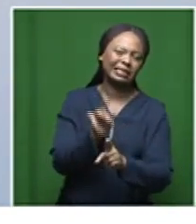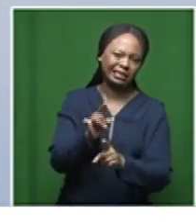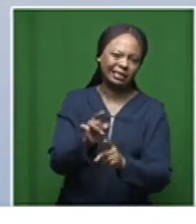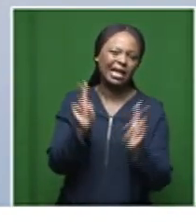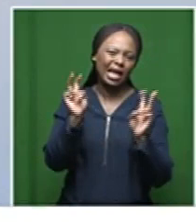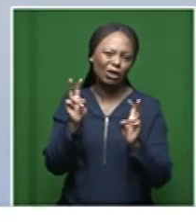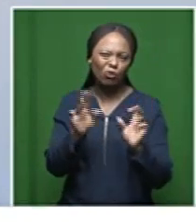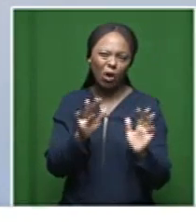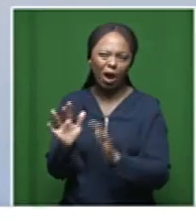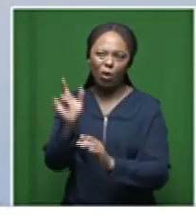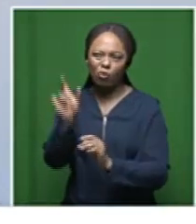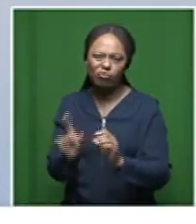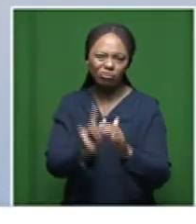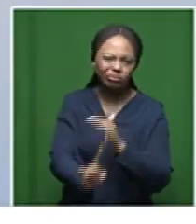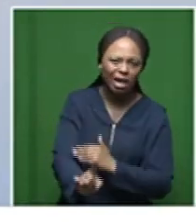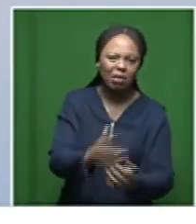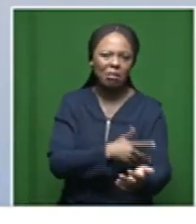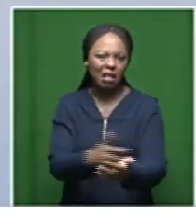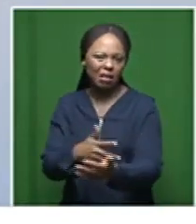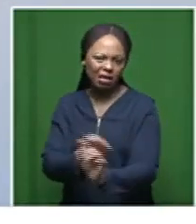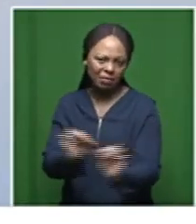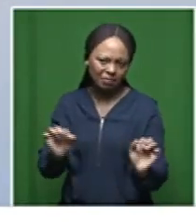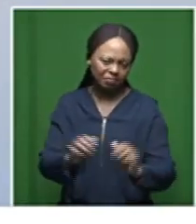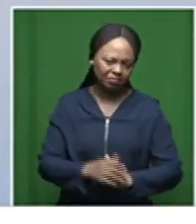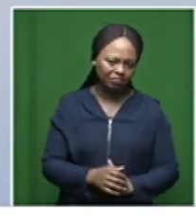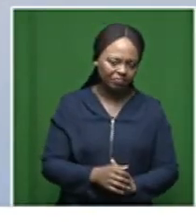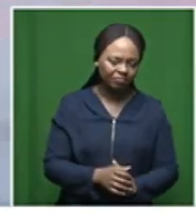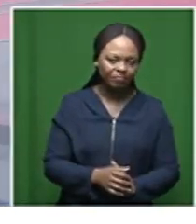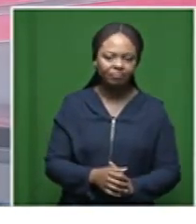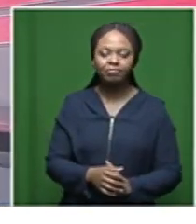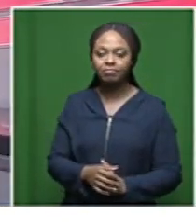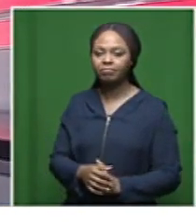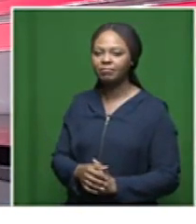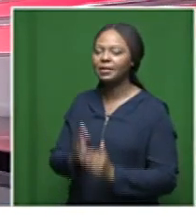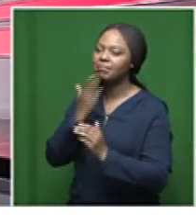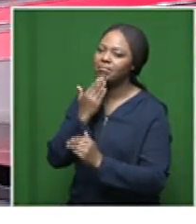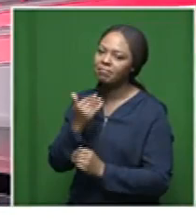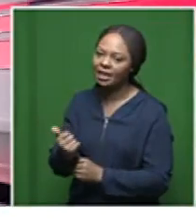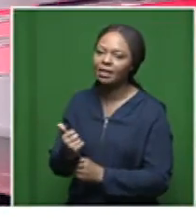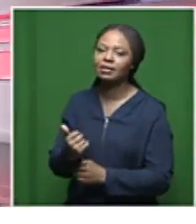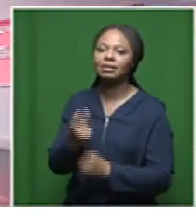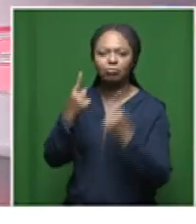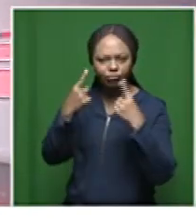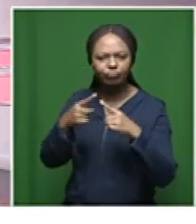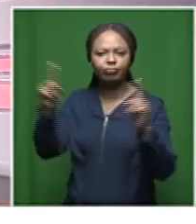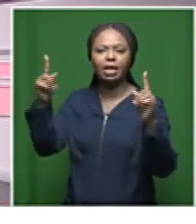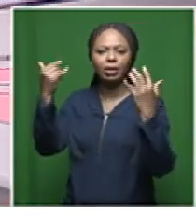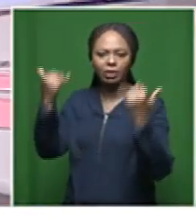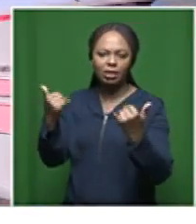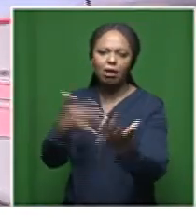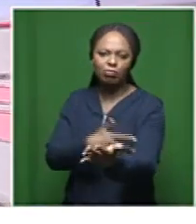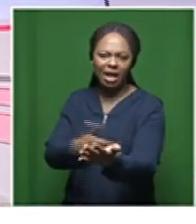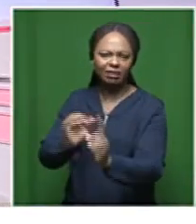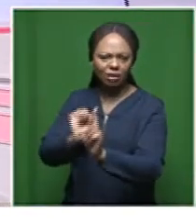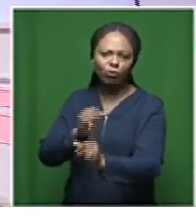donor patterns presenting at donation sites. Please go out and donate. That's our message for the day. And of course, that is from the